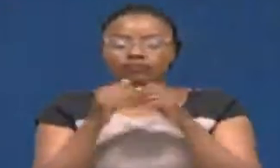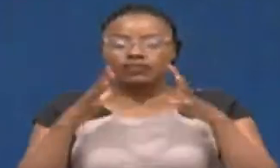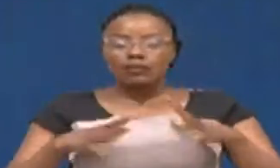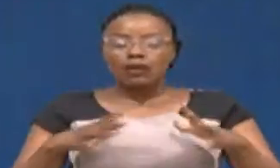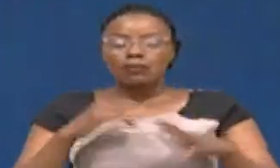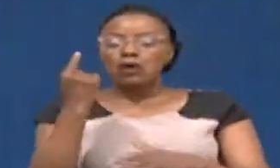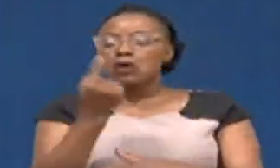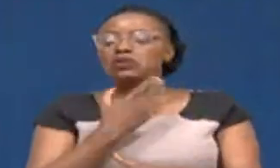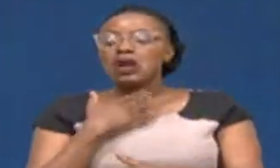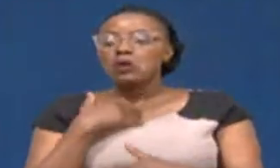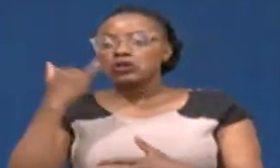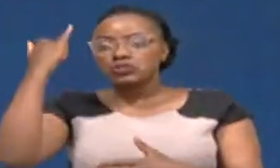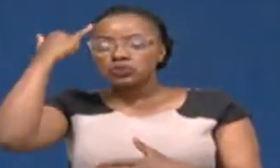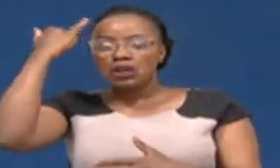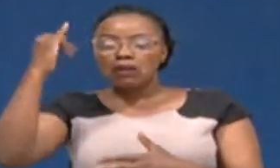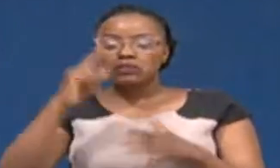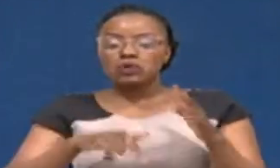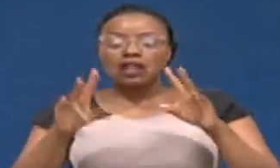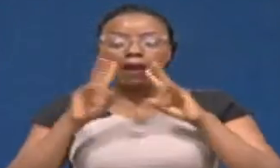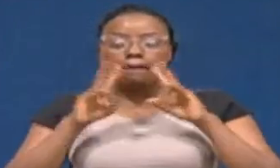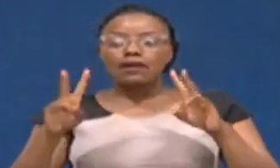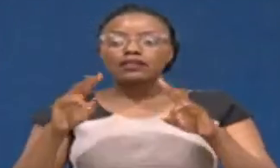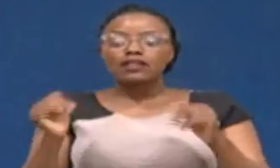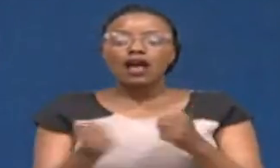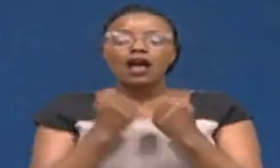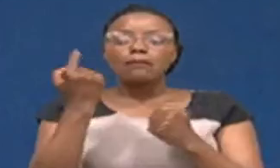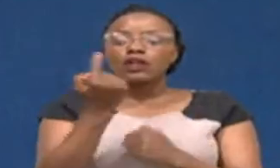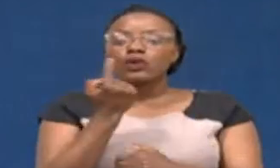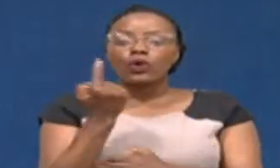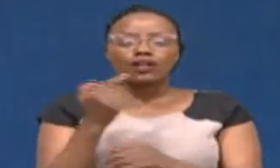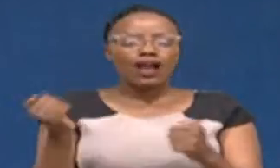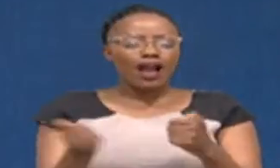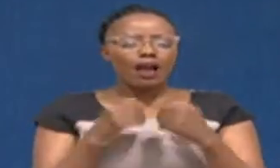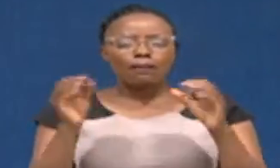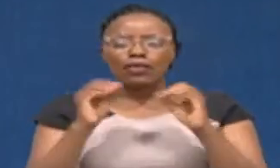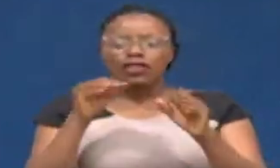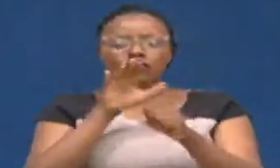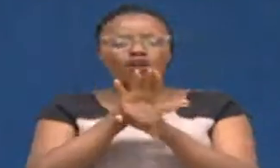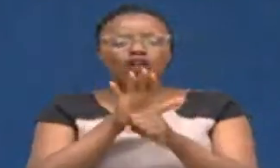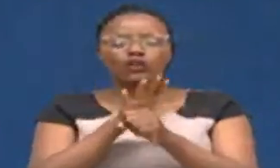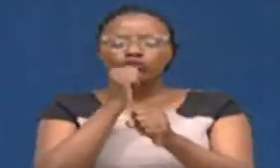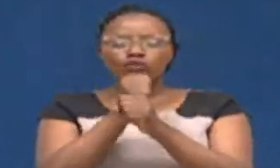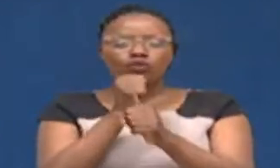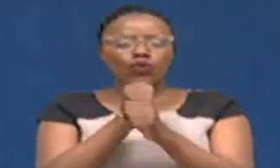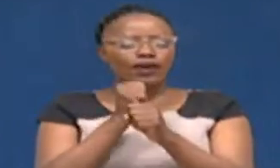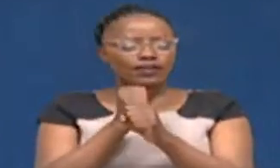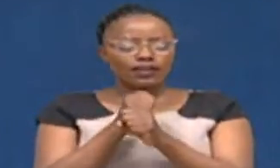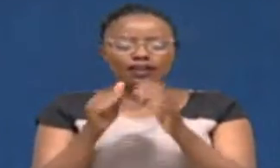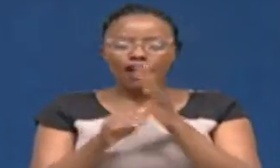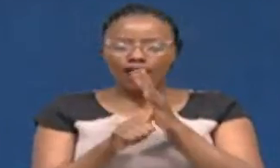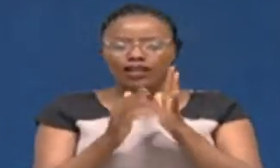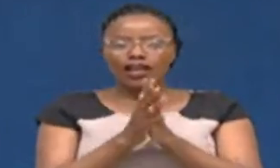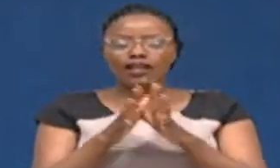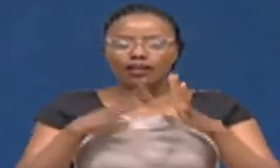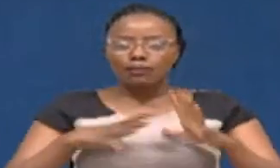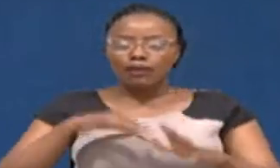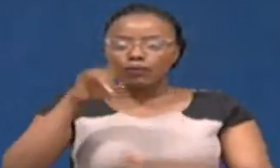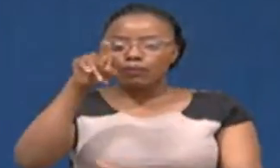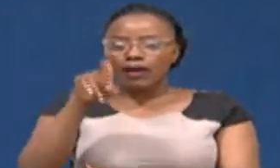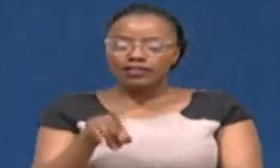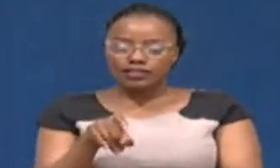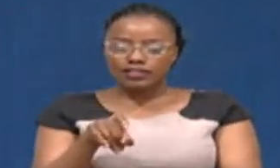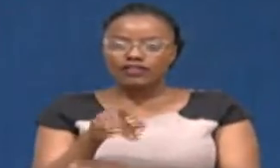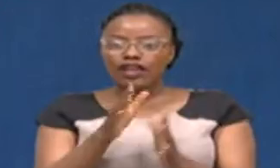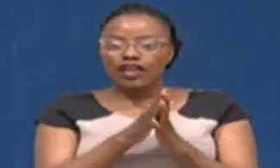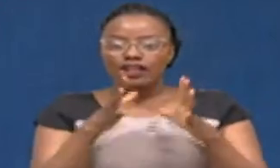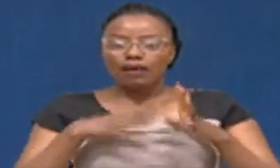People just want to imagine that peace will just happen. It doesn't happen. It's a lot of hard work. And people must, you